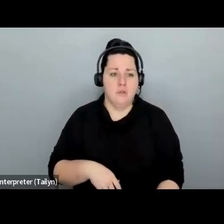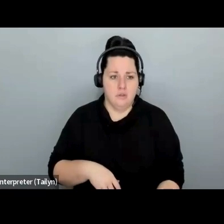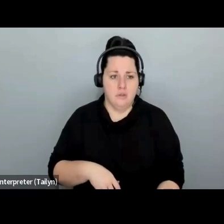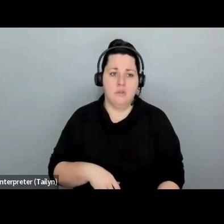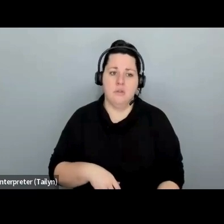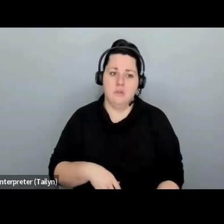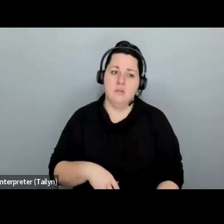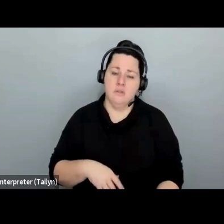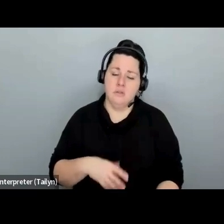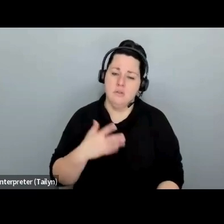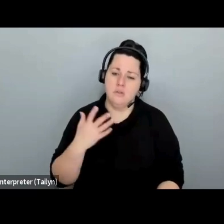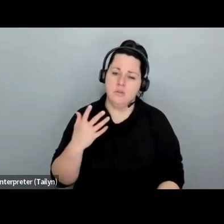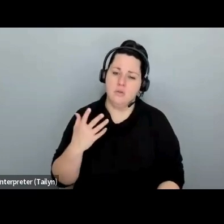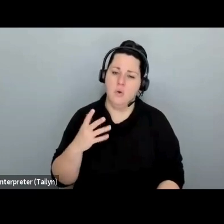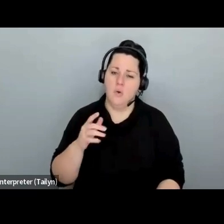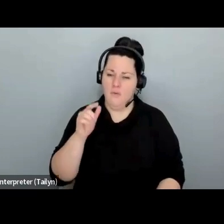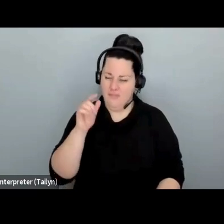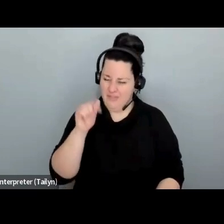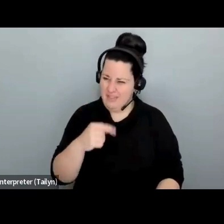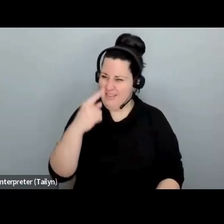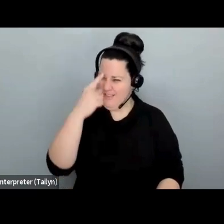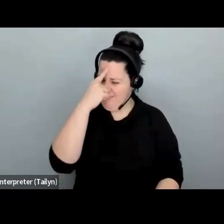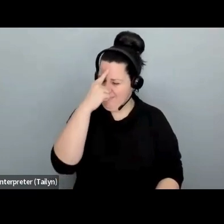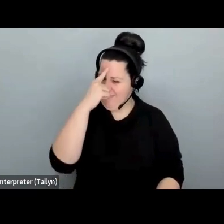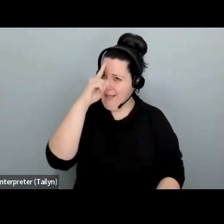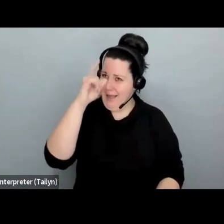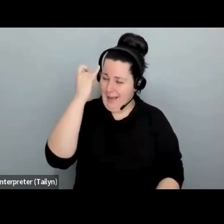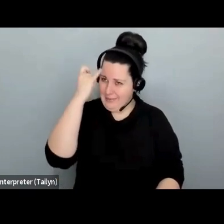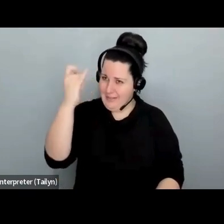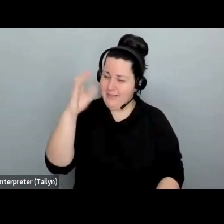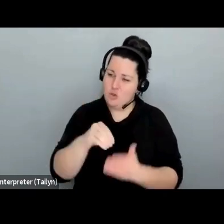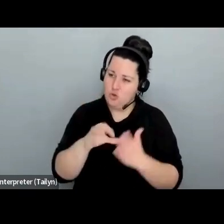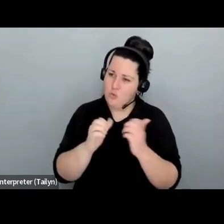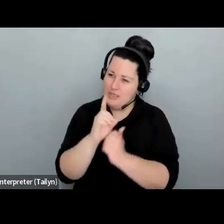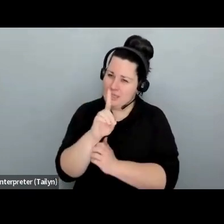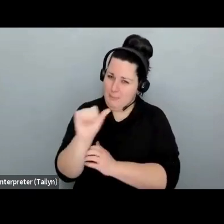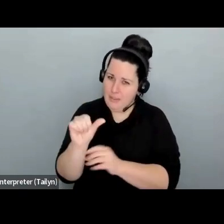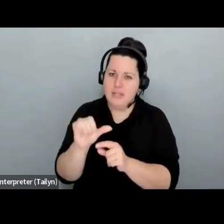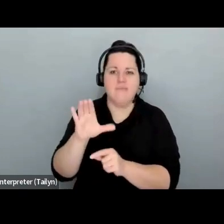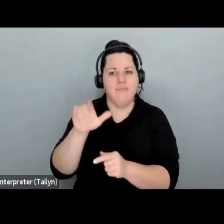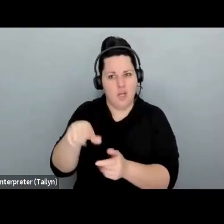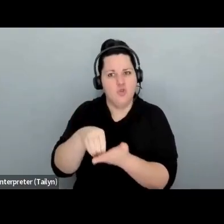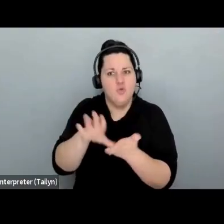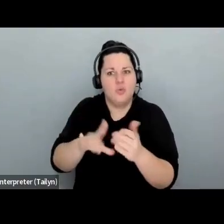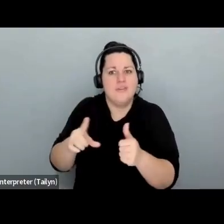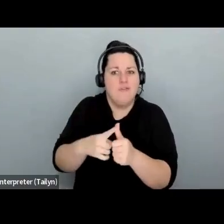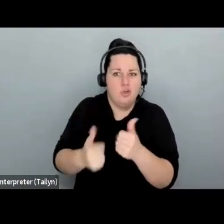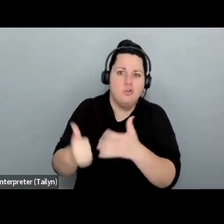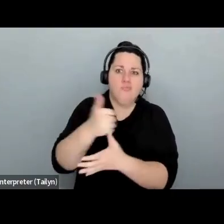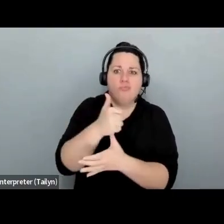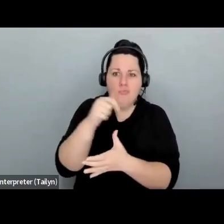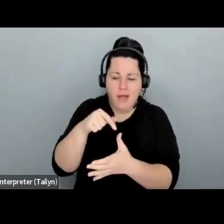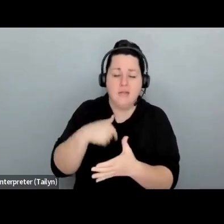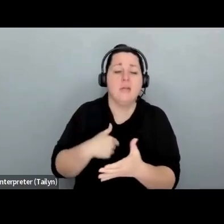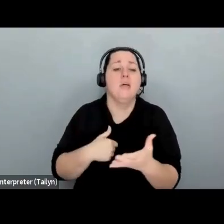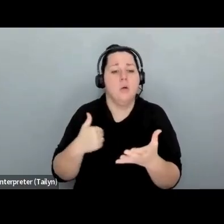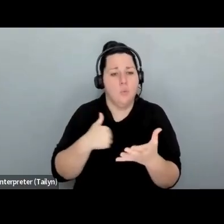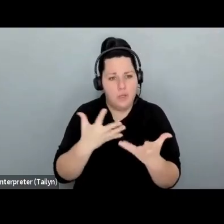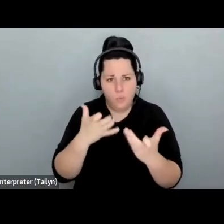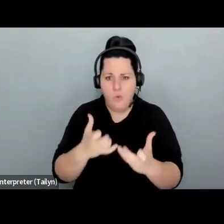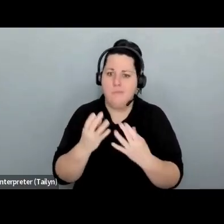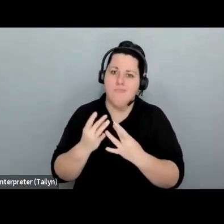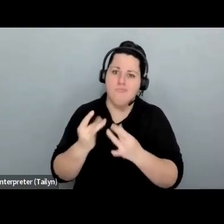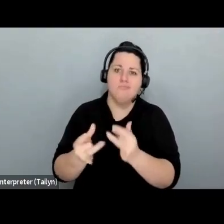It's appropriate to begin with the underlying thought that students with disabilities are students first. It is our aim to increase the proficiency of